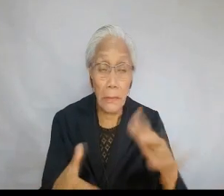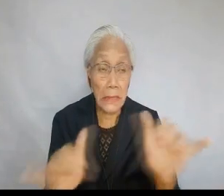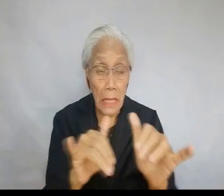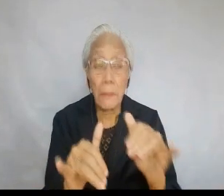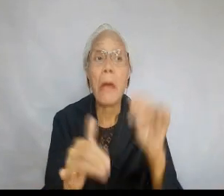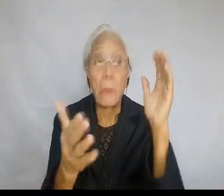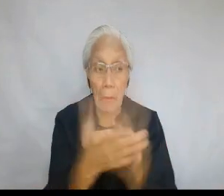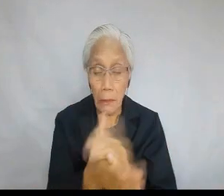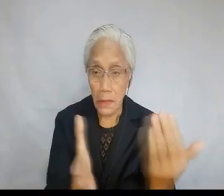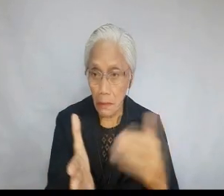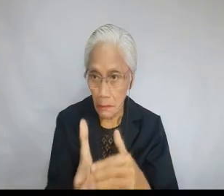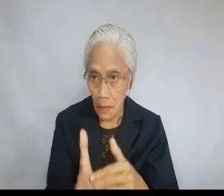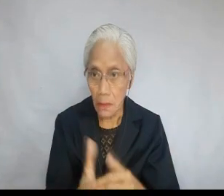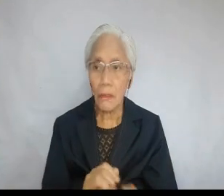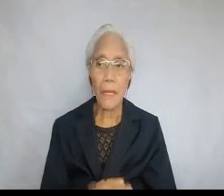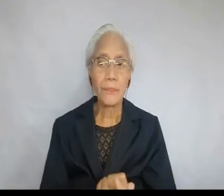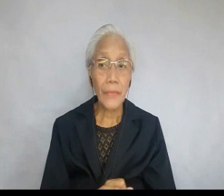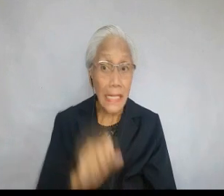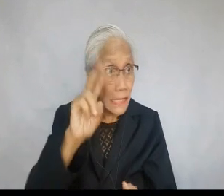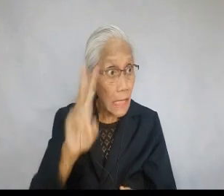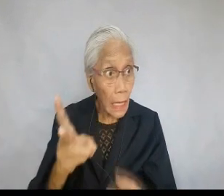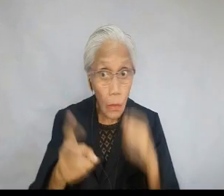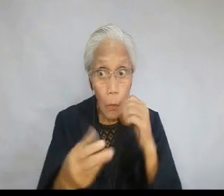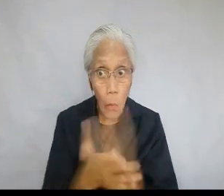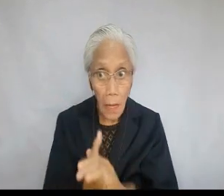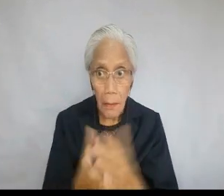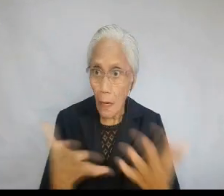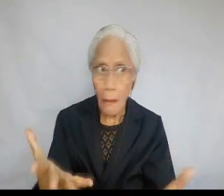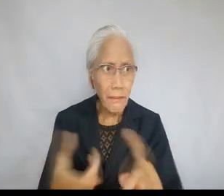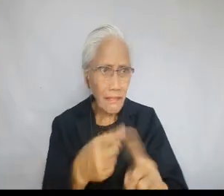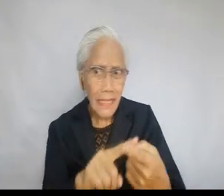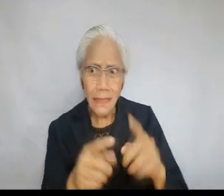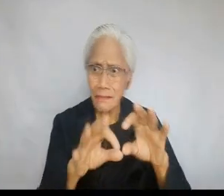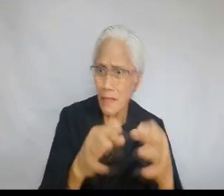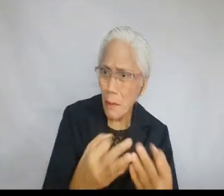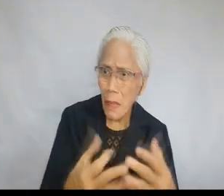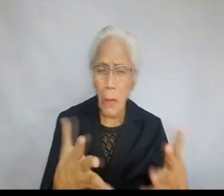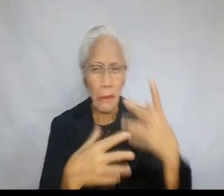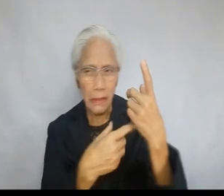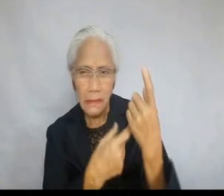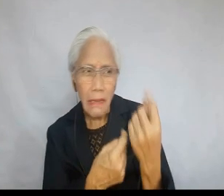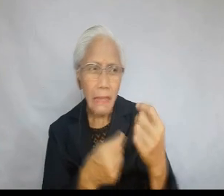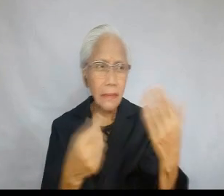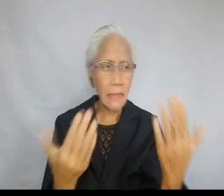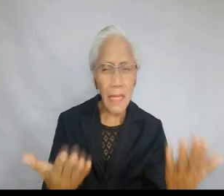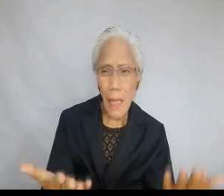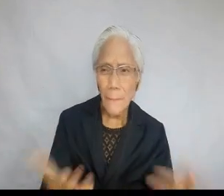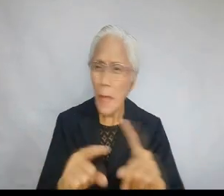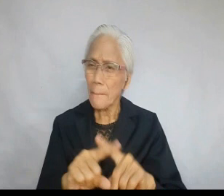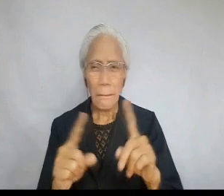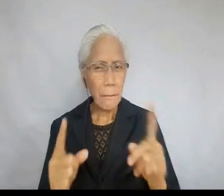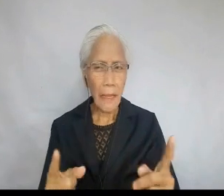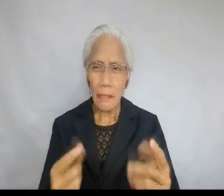wife, our friends and family. We trust them. They're always there for us in times of need. But